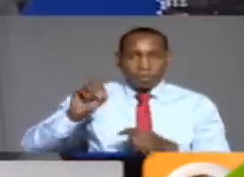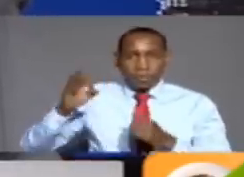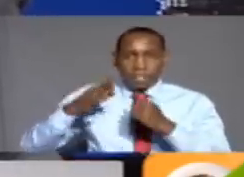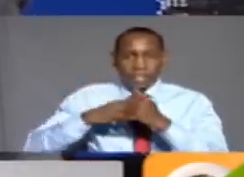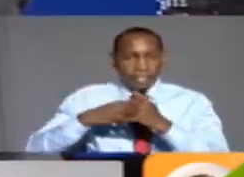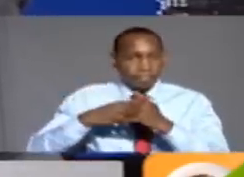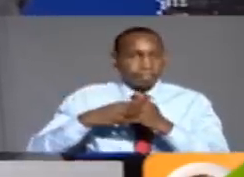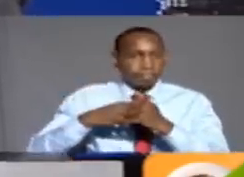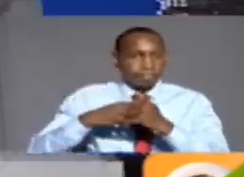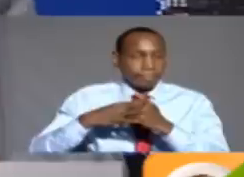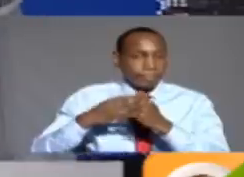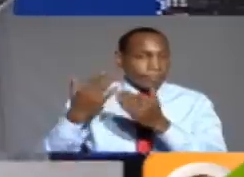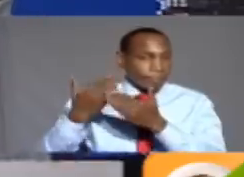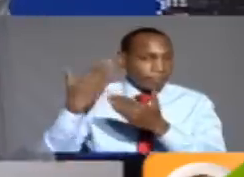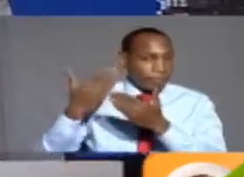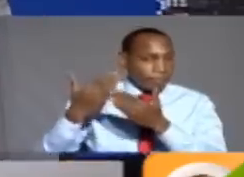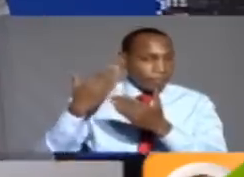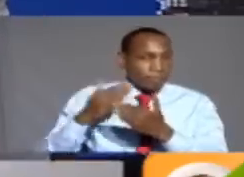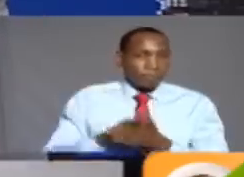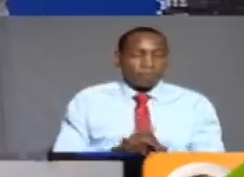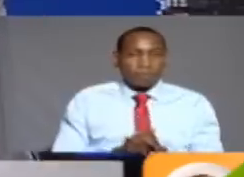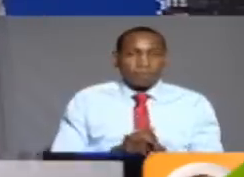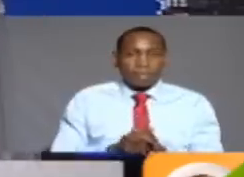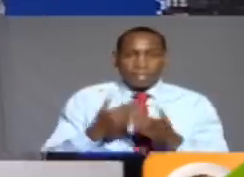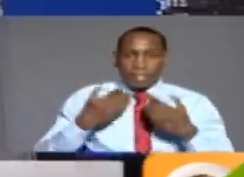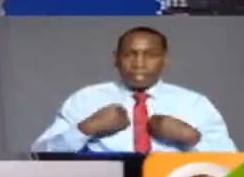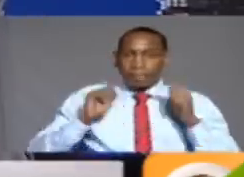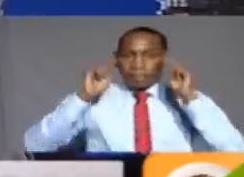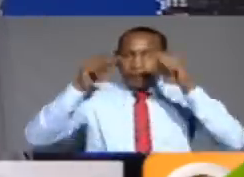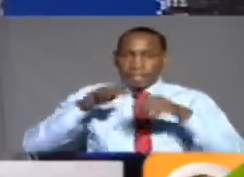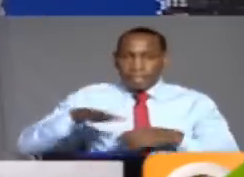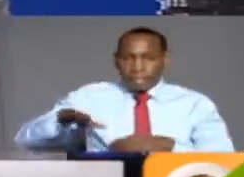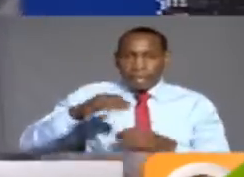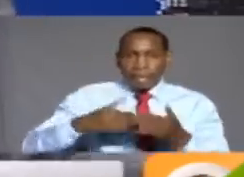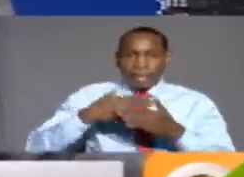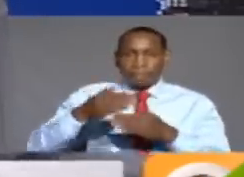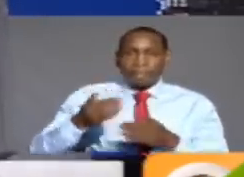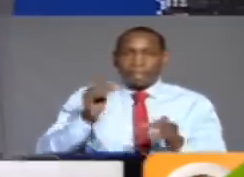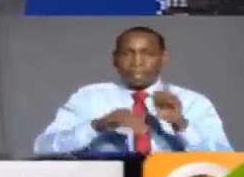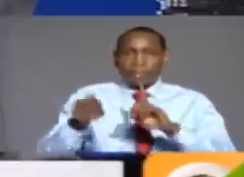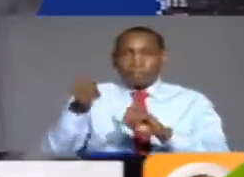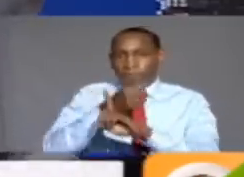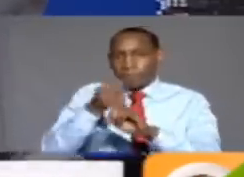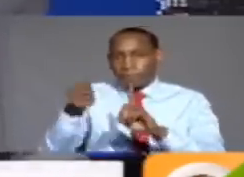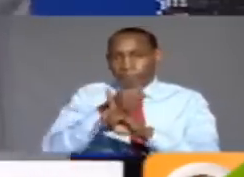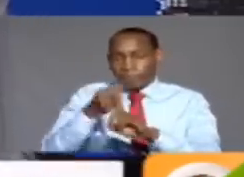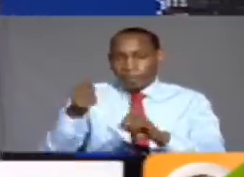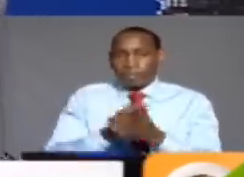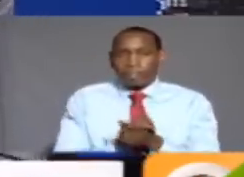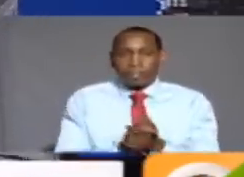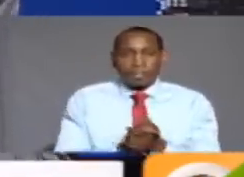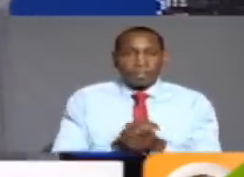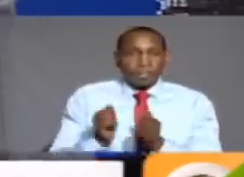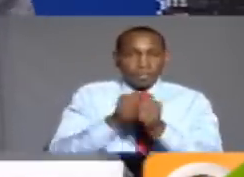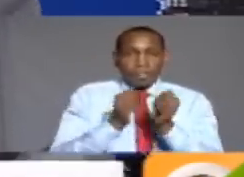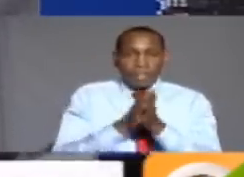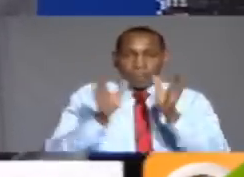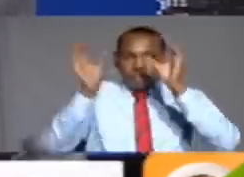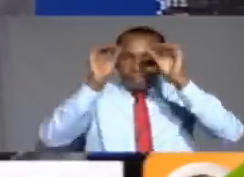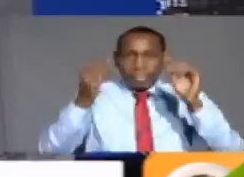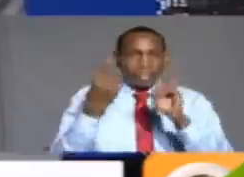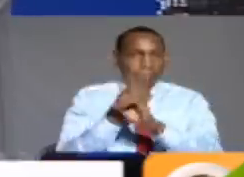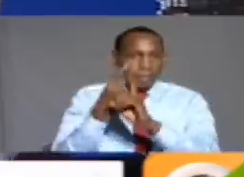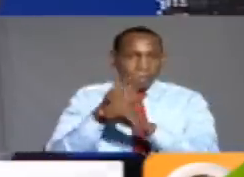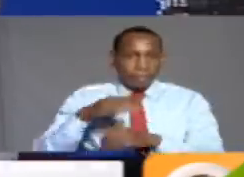Hussein, I was on the ground after the post-election violence with the Banana. I mean, Gojiri is my witness to that, you know, with the president in so many